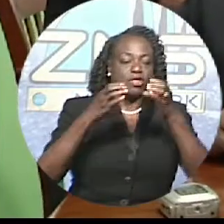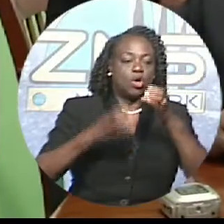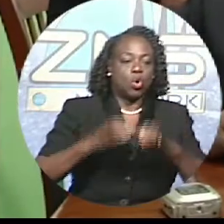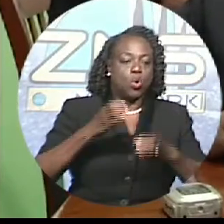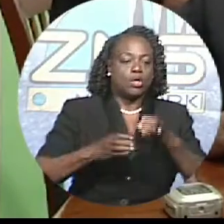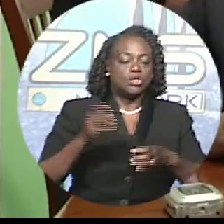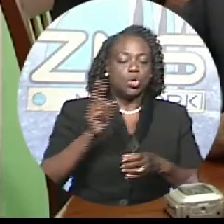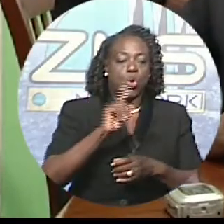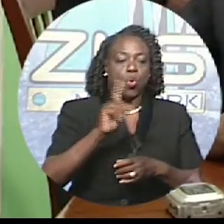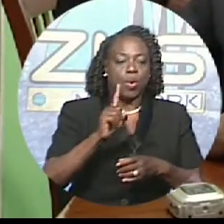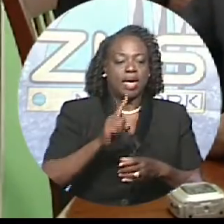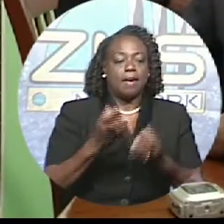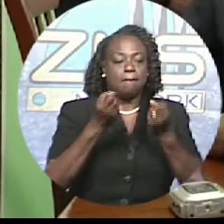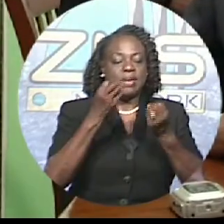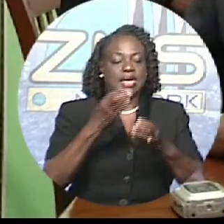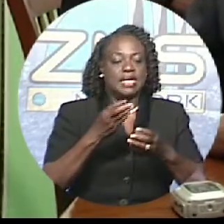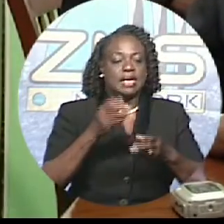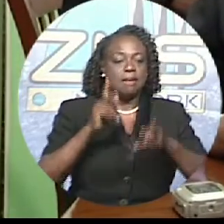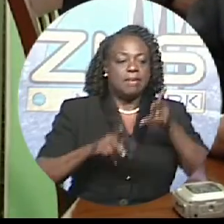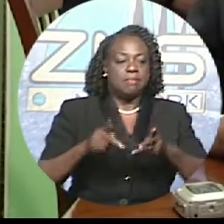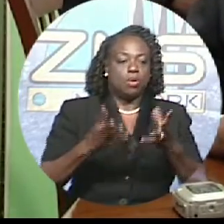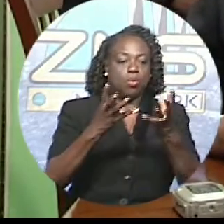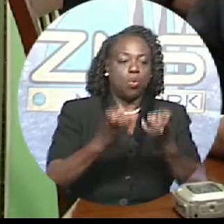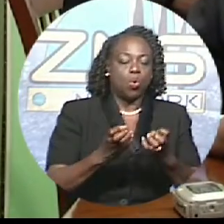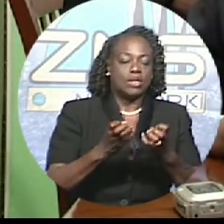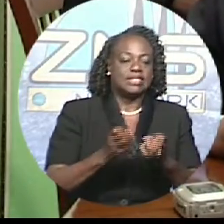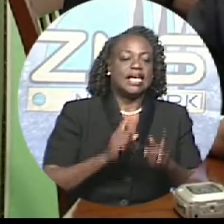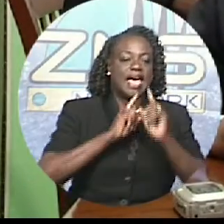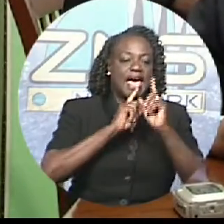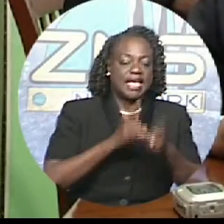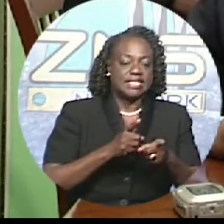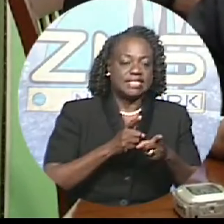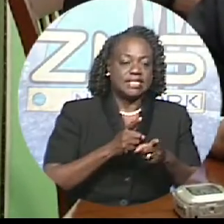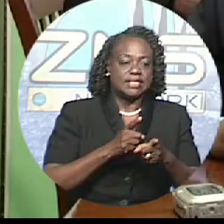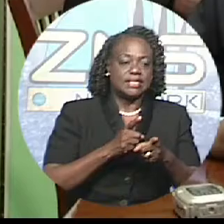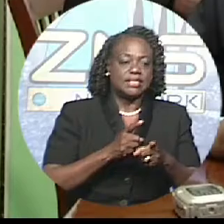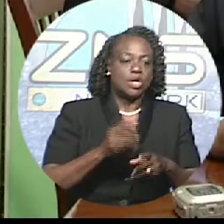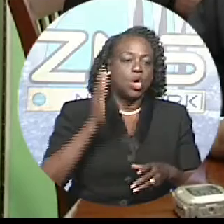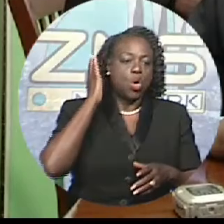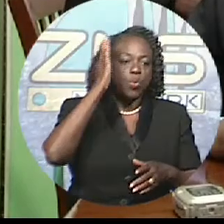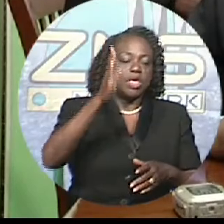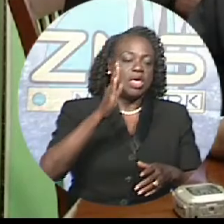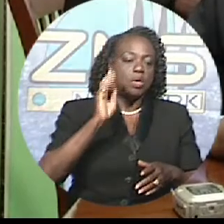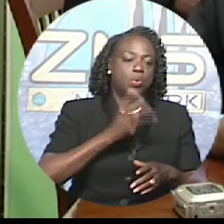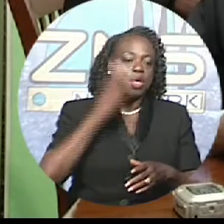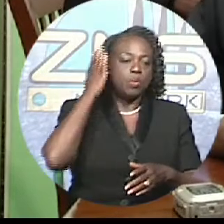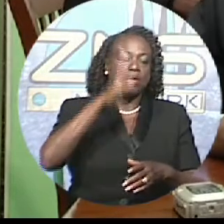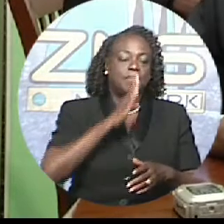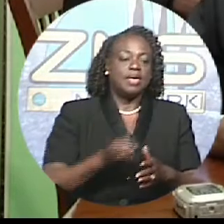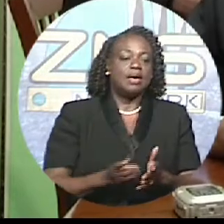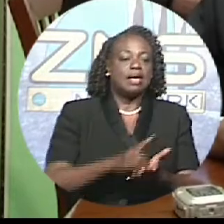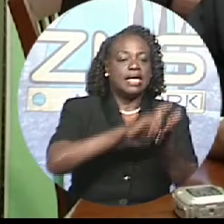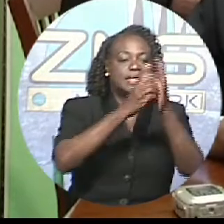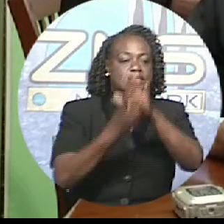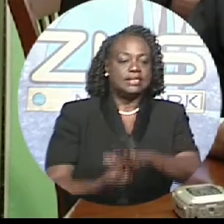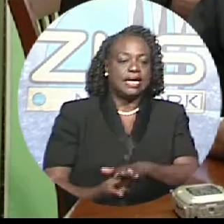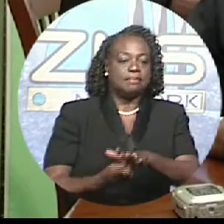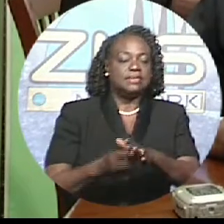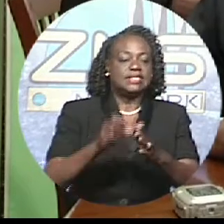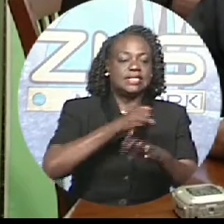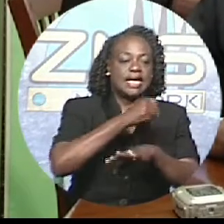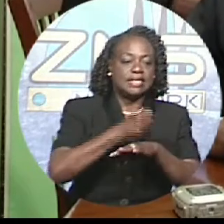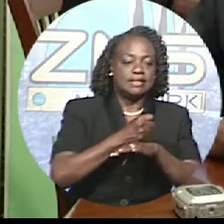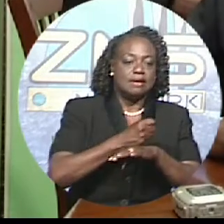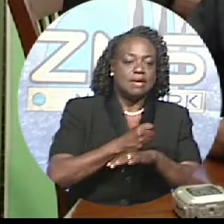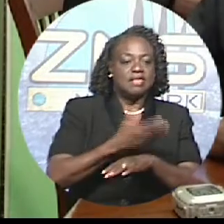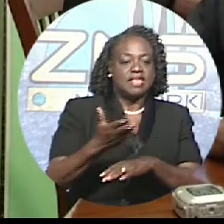course, we will be at dump sites, addressing issues that seem not to be able to be resolved. And whether it